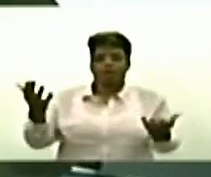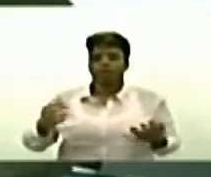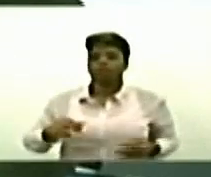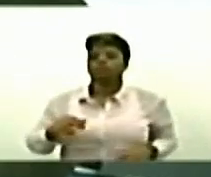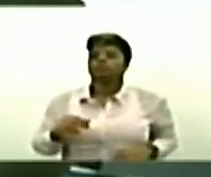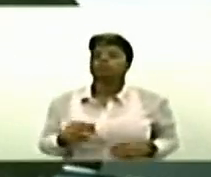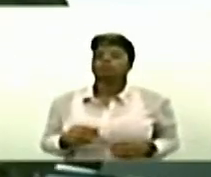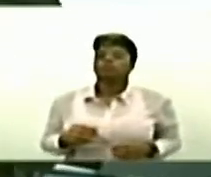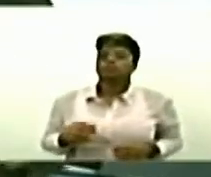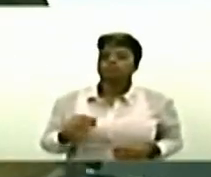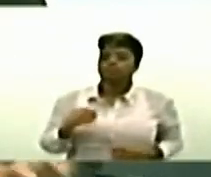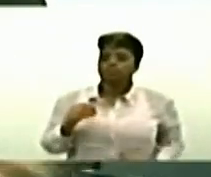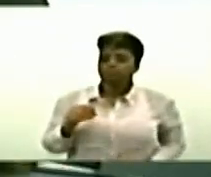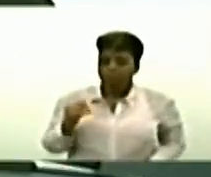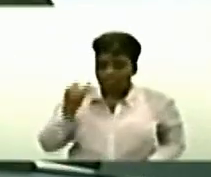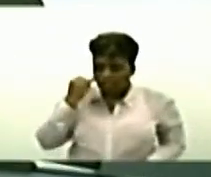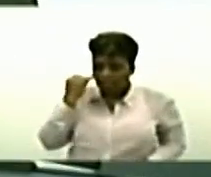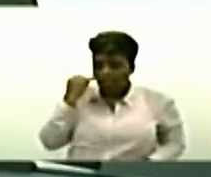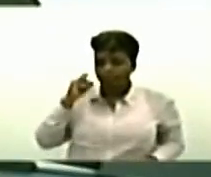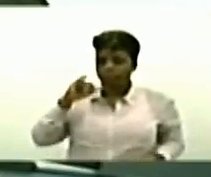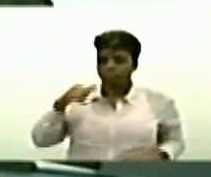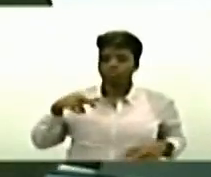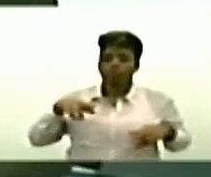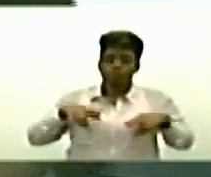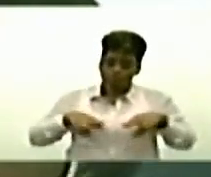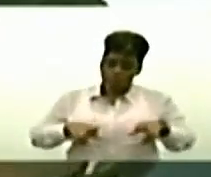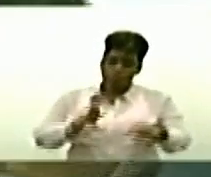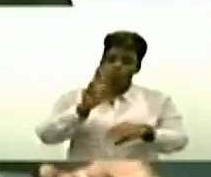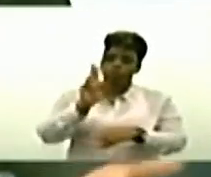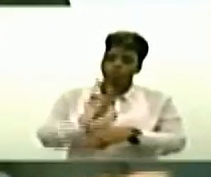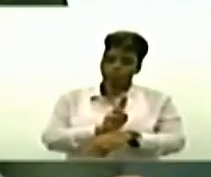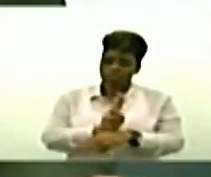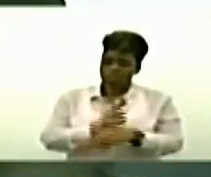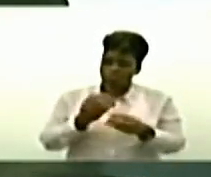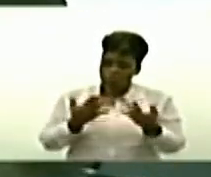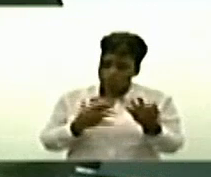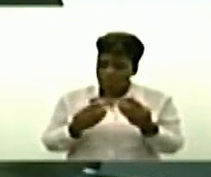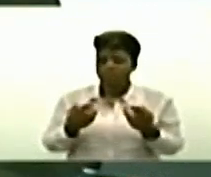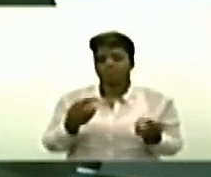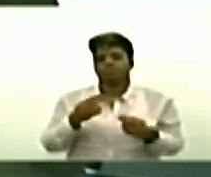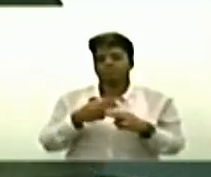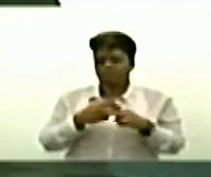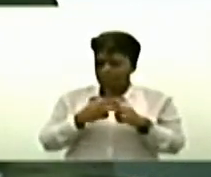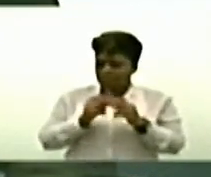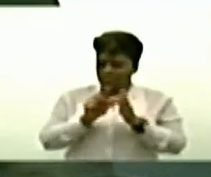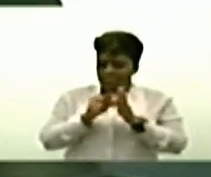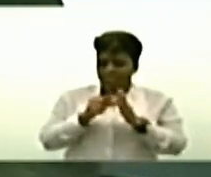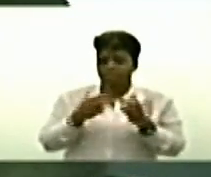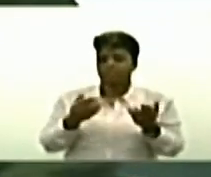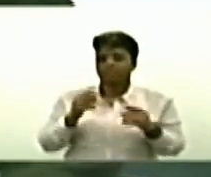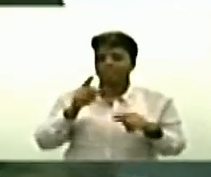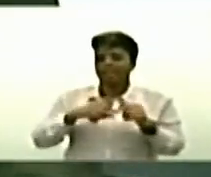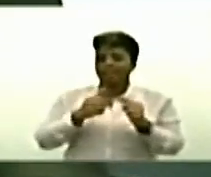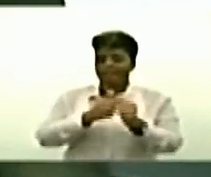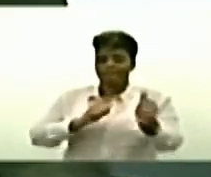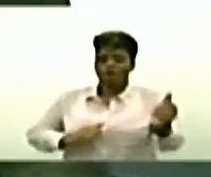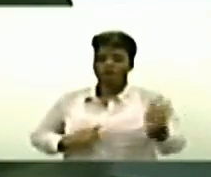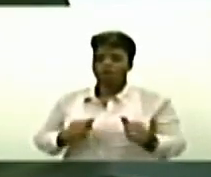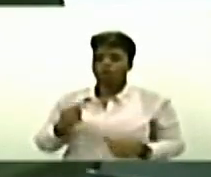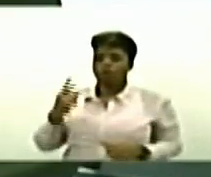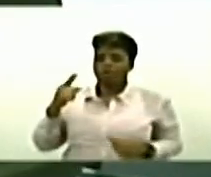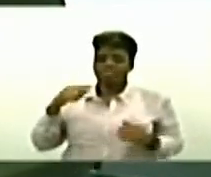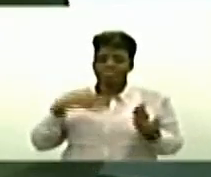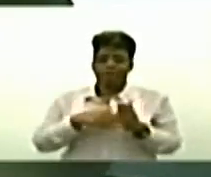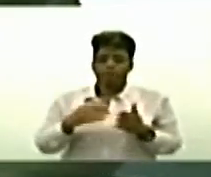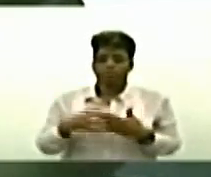just road users just wait for a couple seconds, you could avoid $1,000 of